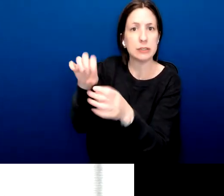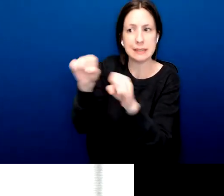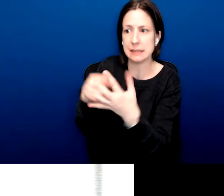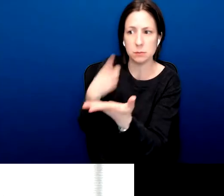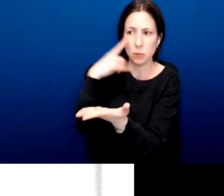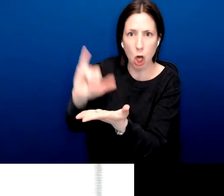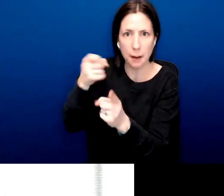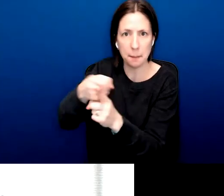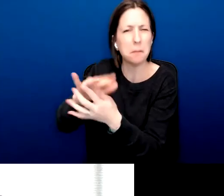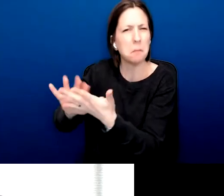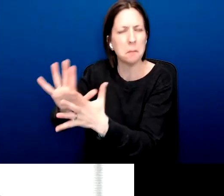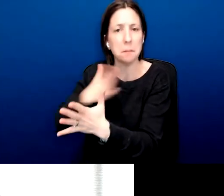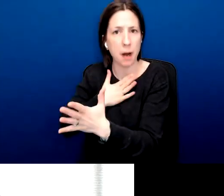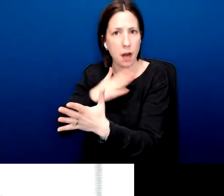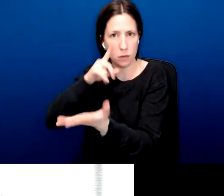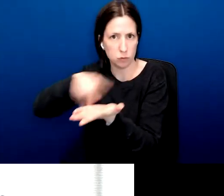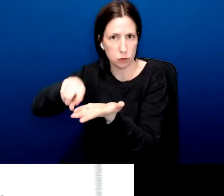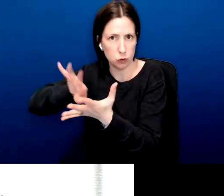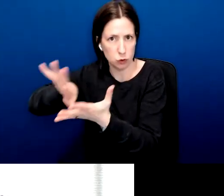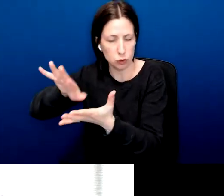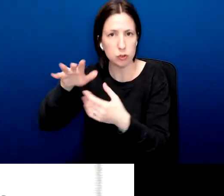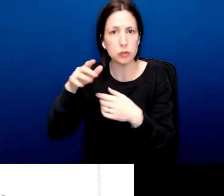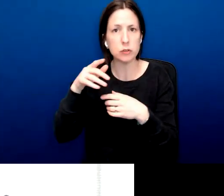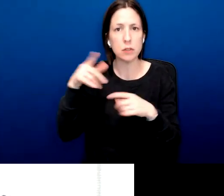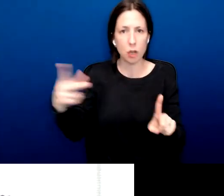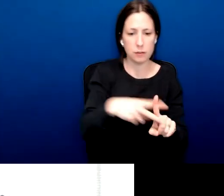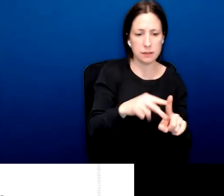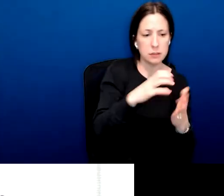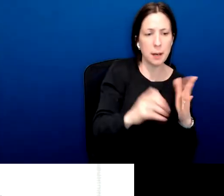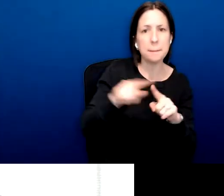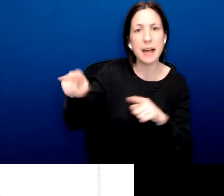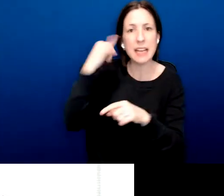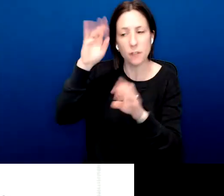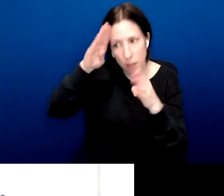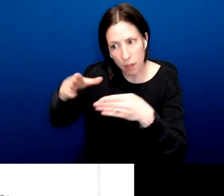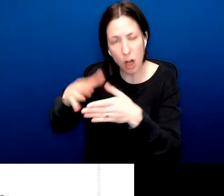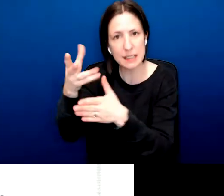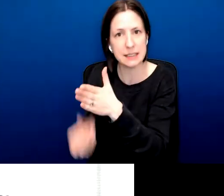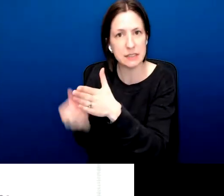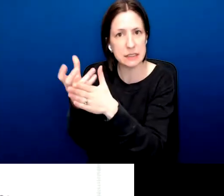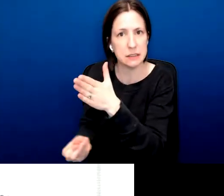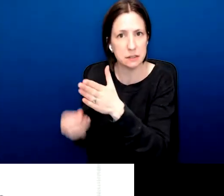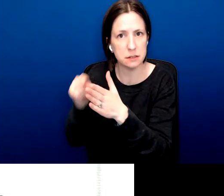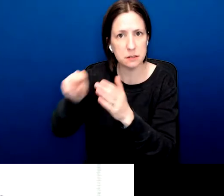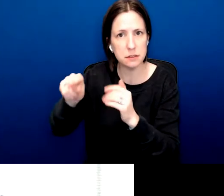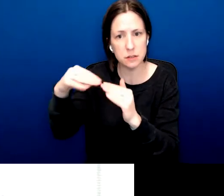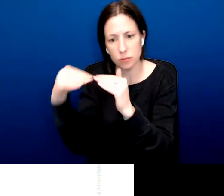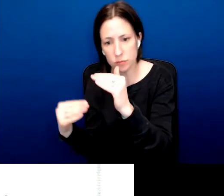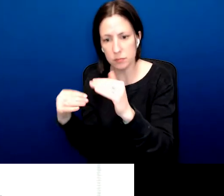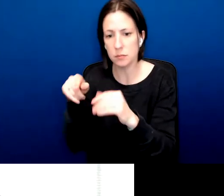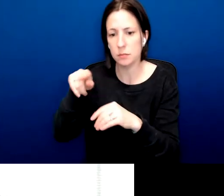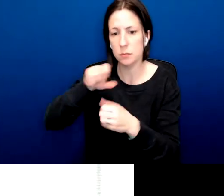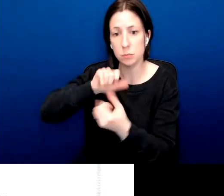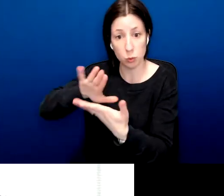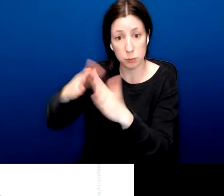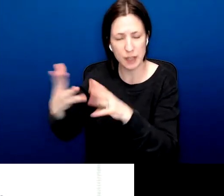all relevant to the chapter, but I just want to talk about how much this deficit-based thinking and the ways that we approach certain communities is built